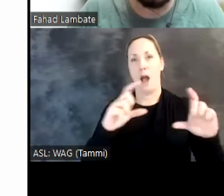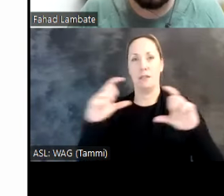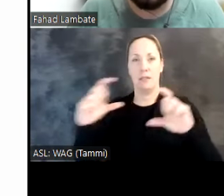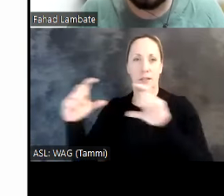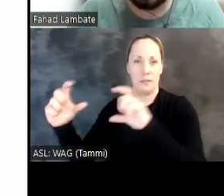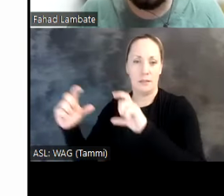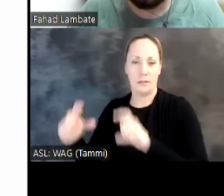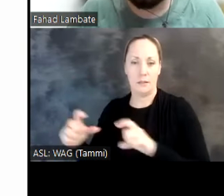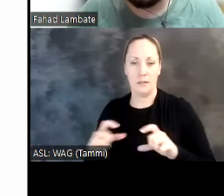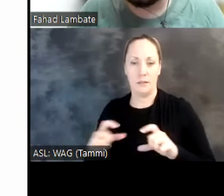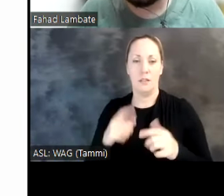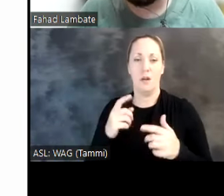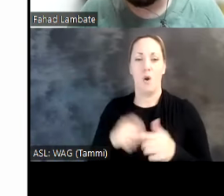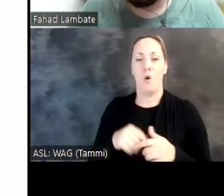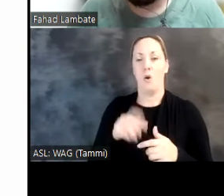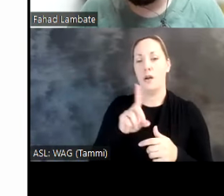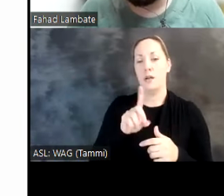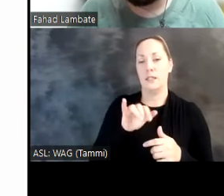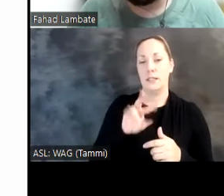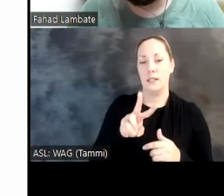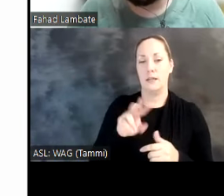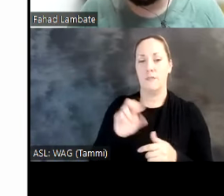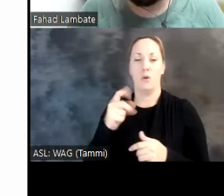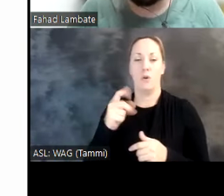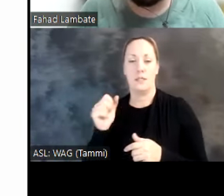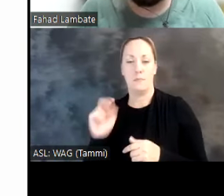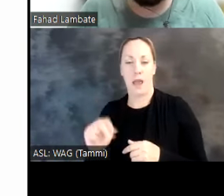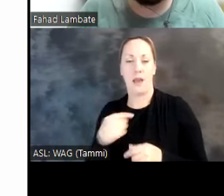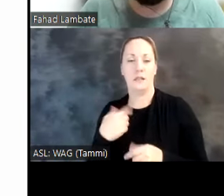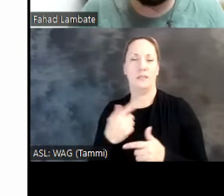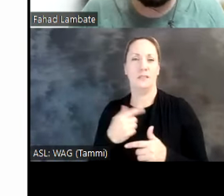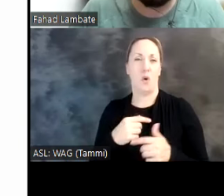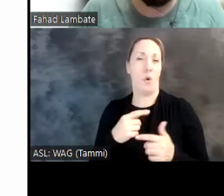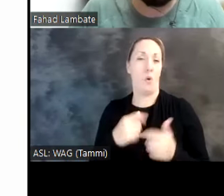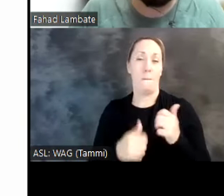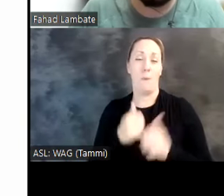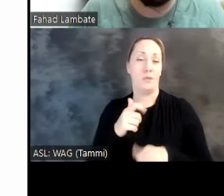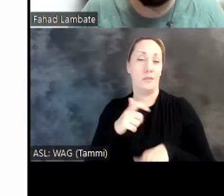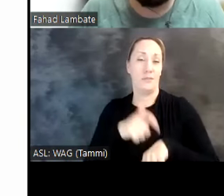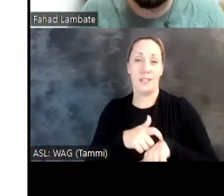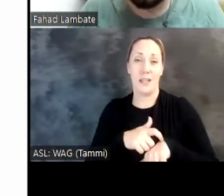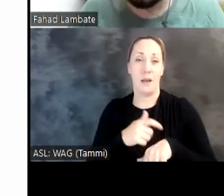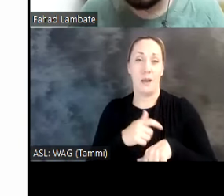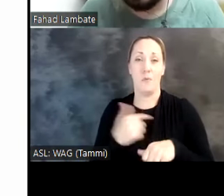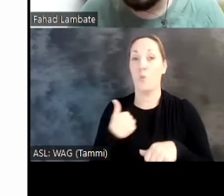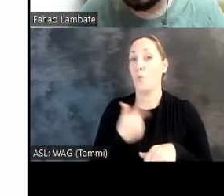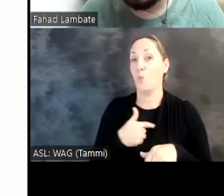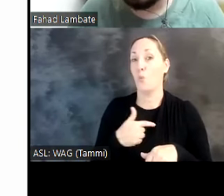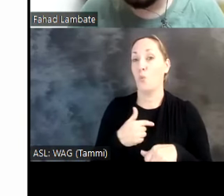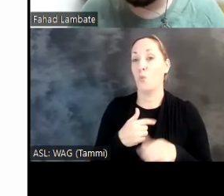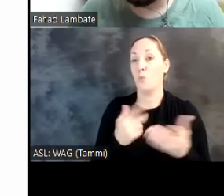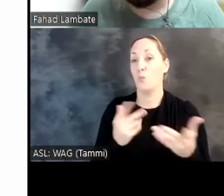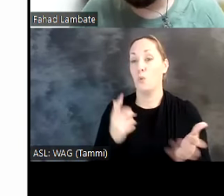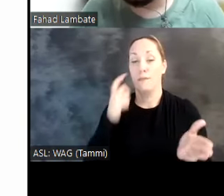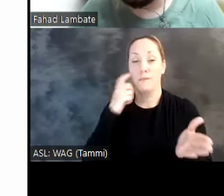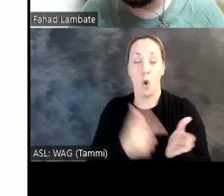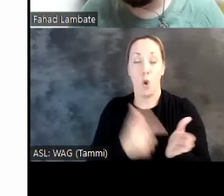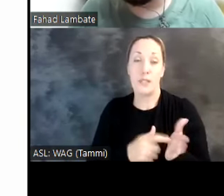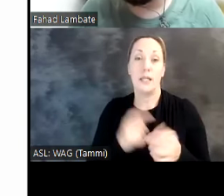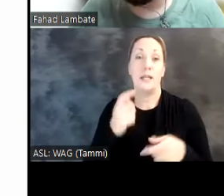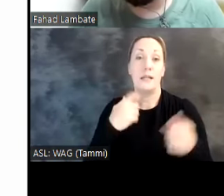tabs that are used, tabbed interfaces. In such cases, also most of the time we have been seeing, like, instead of